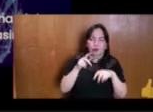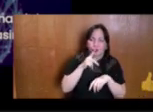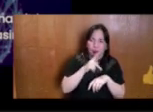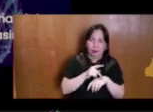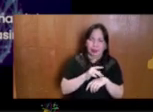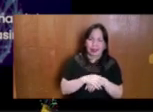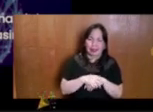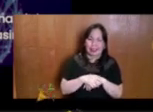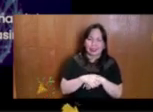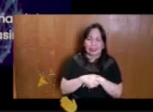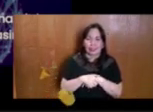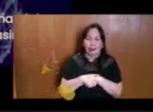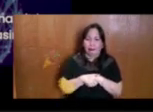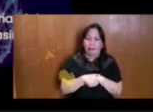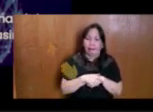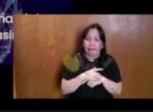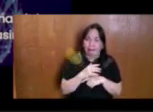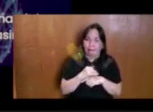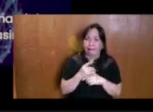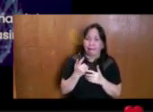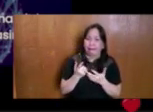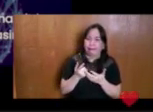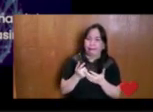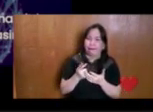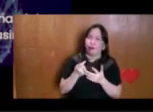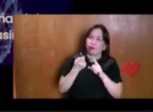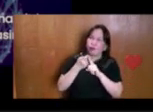So decongest income from a higher